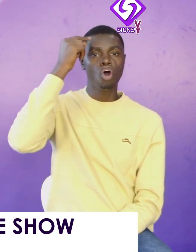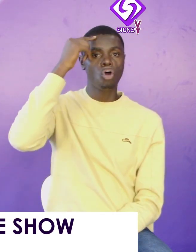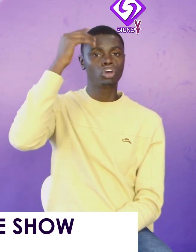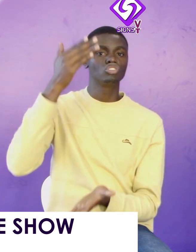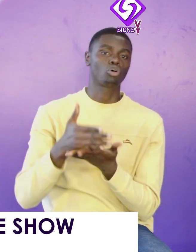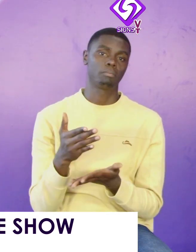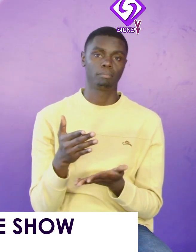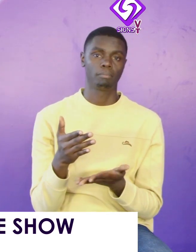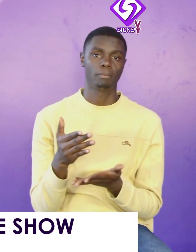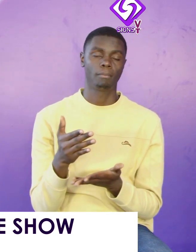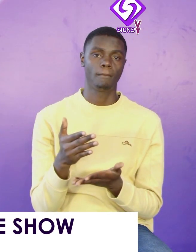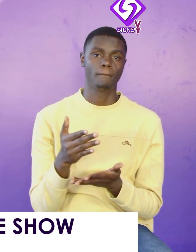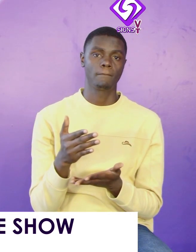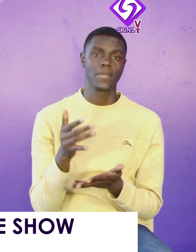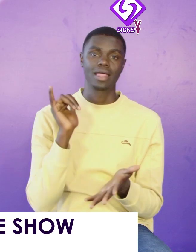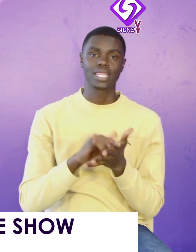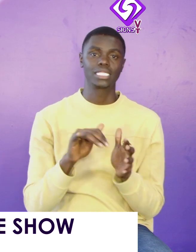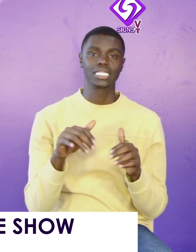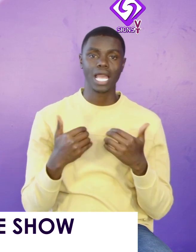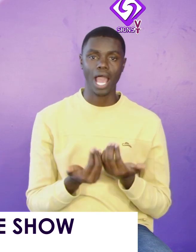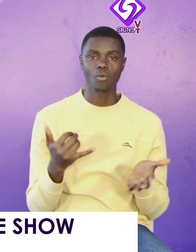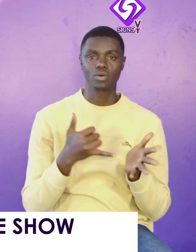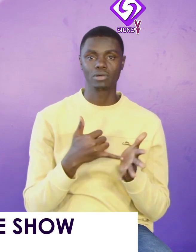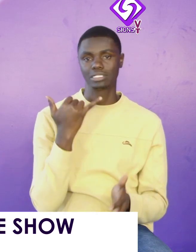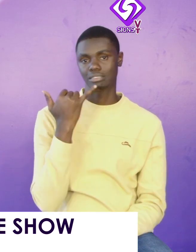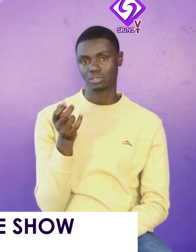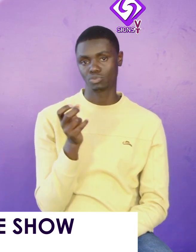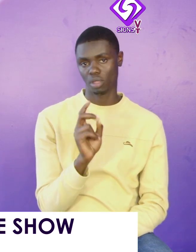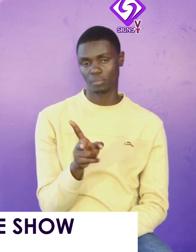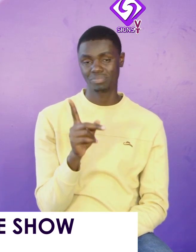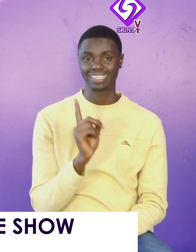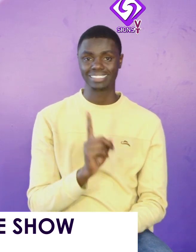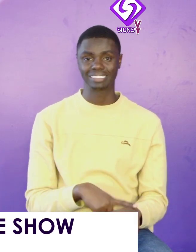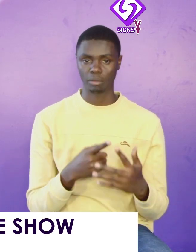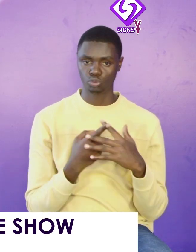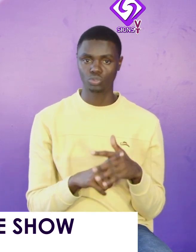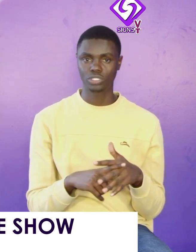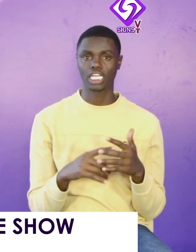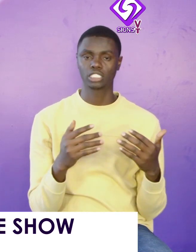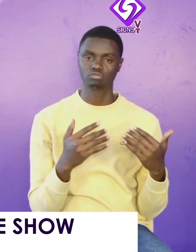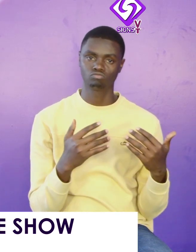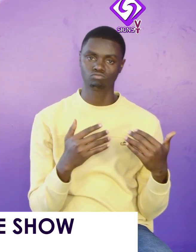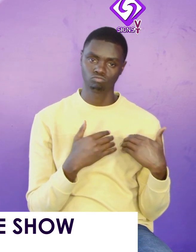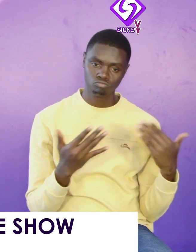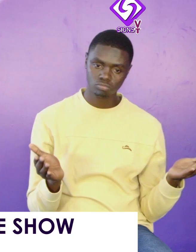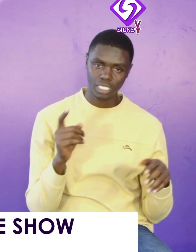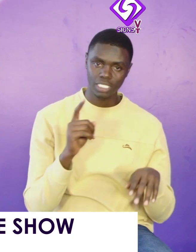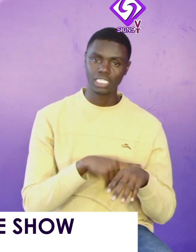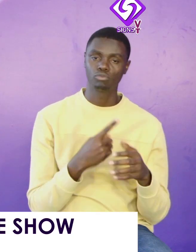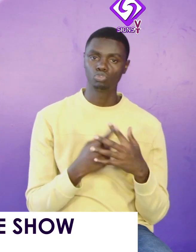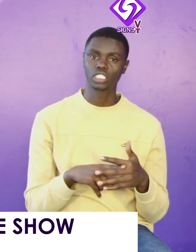is how it is. That is how it is. The moment you start talking, the moment you start